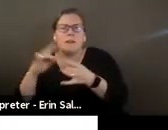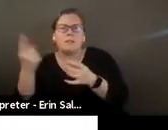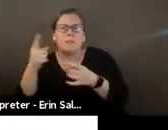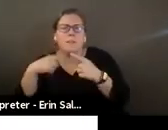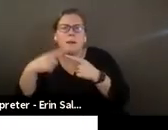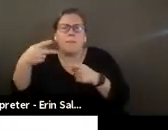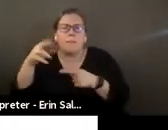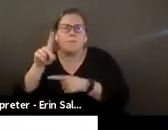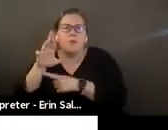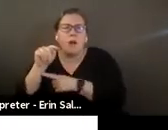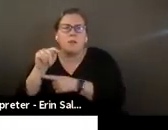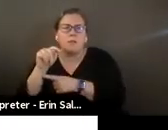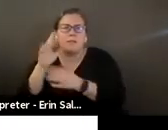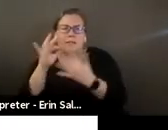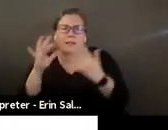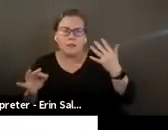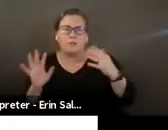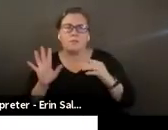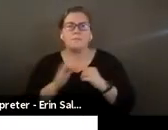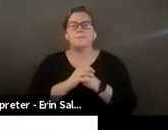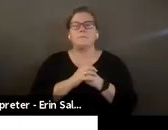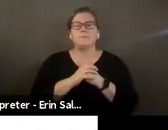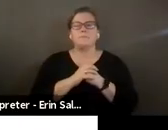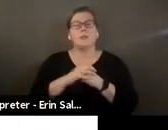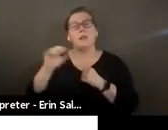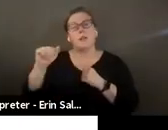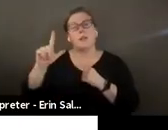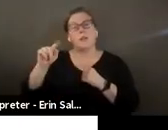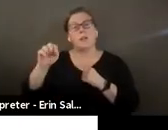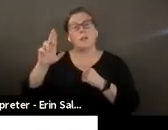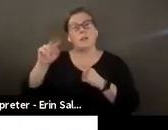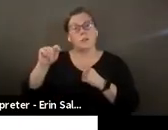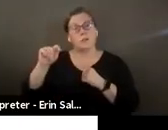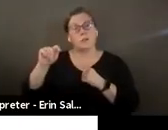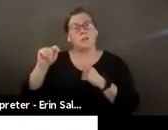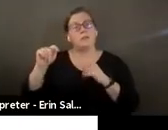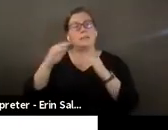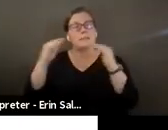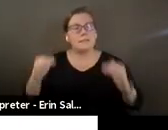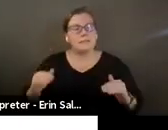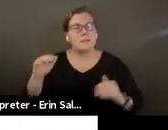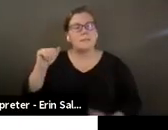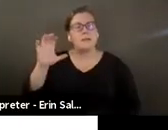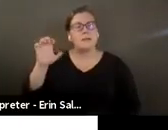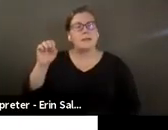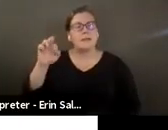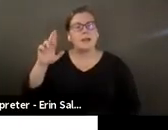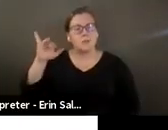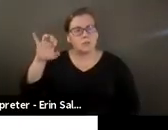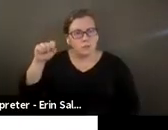product selection. The alert systems and accessories are going to only